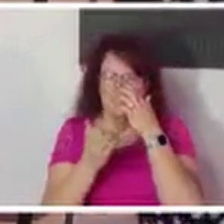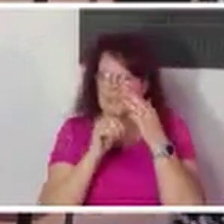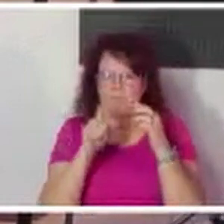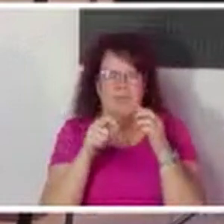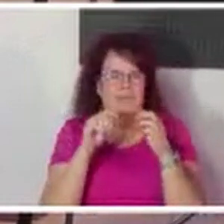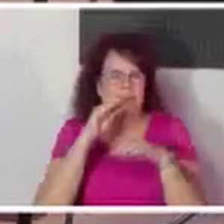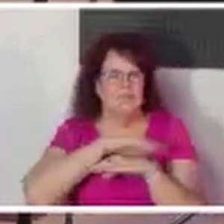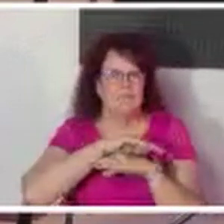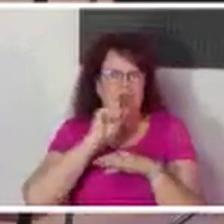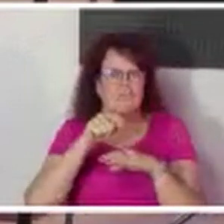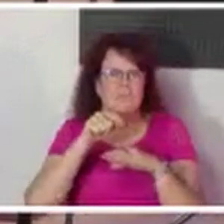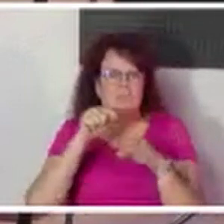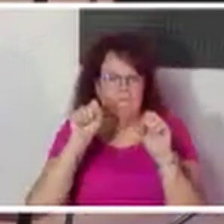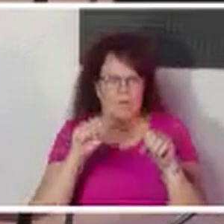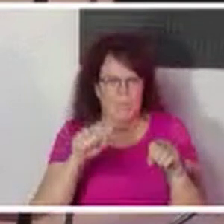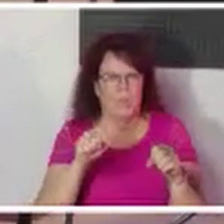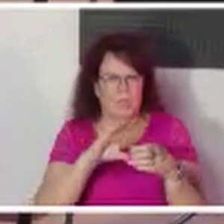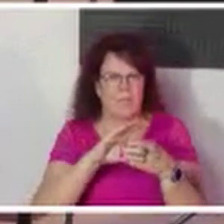should be an affordable cash bail system.